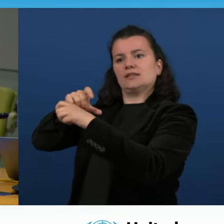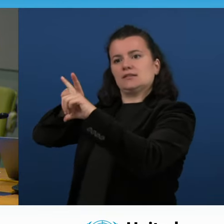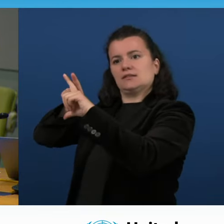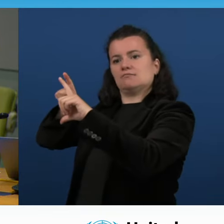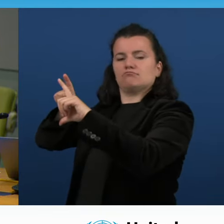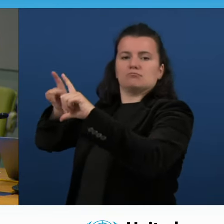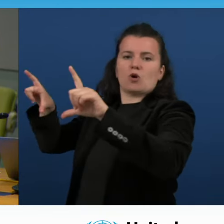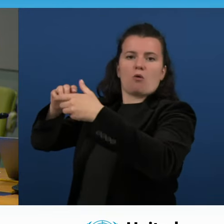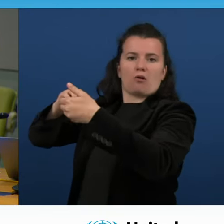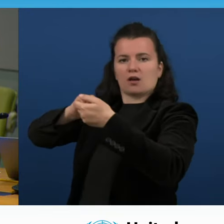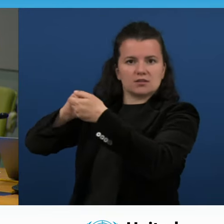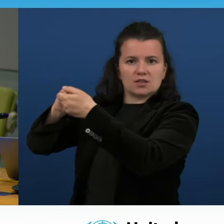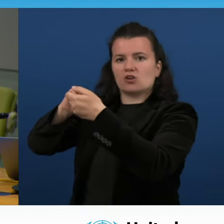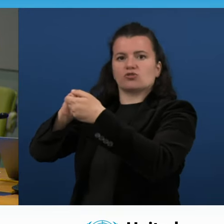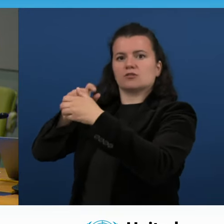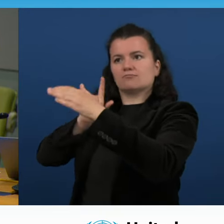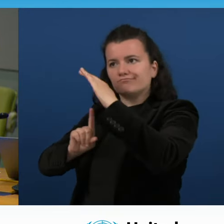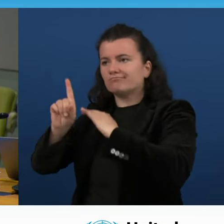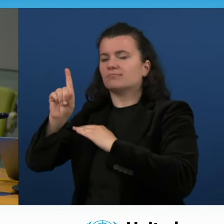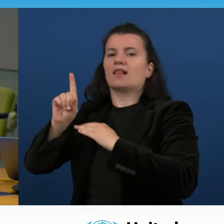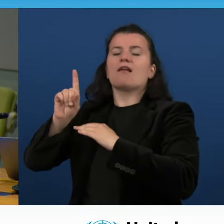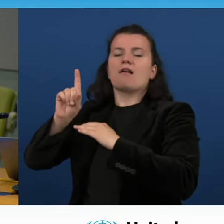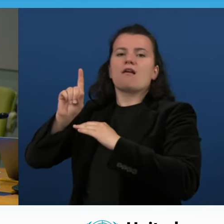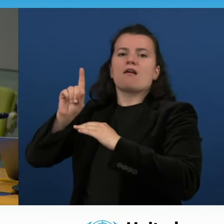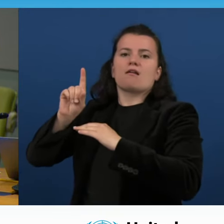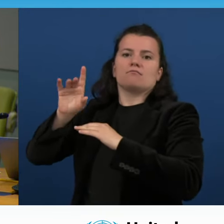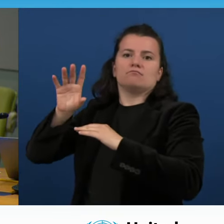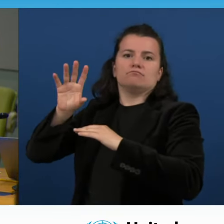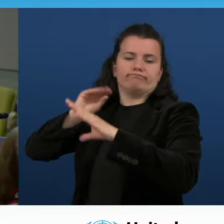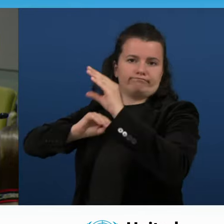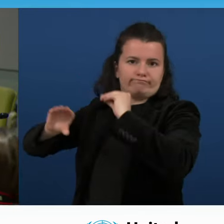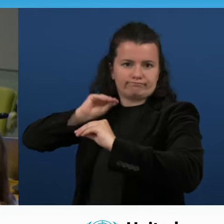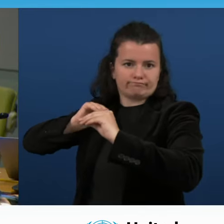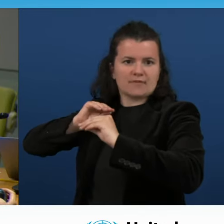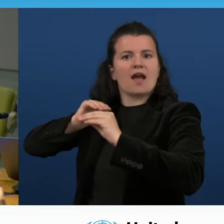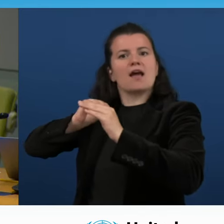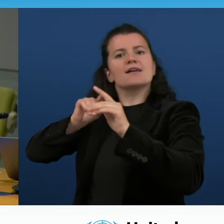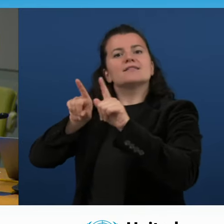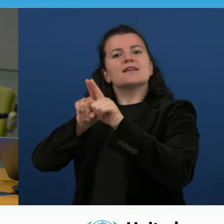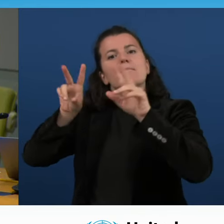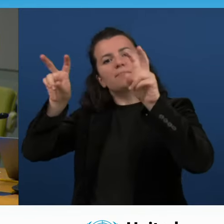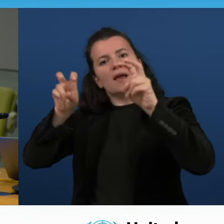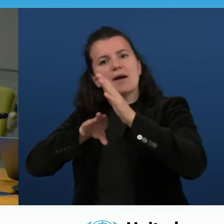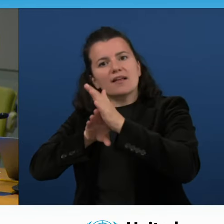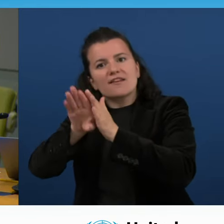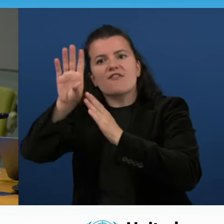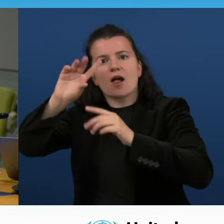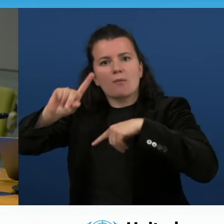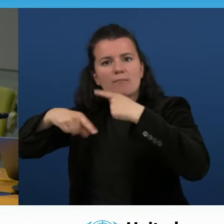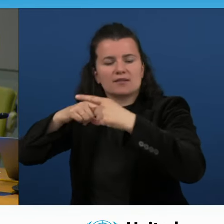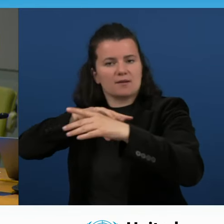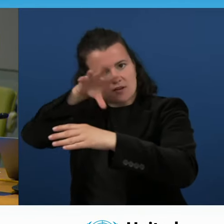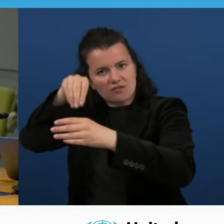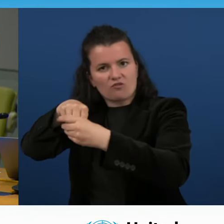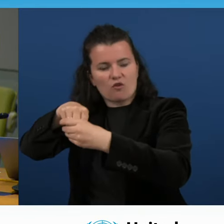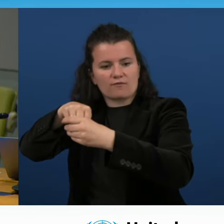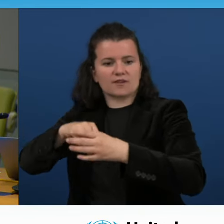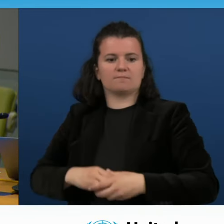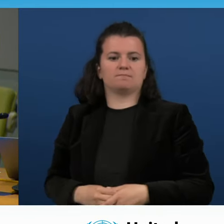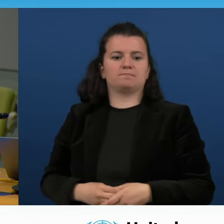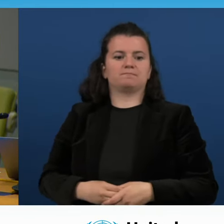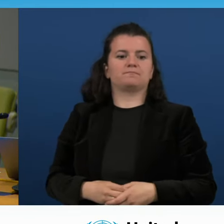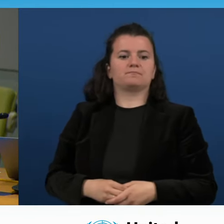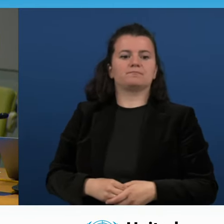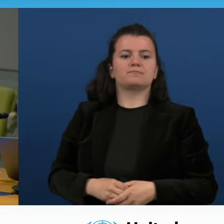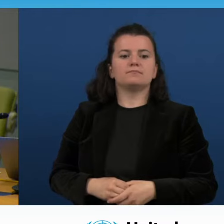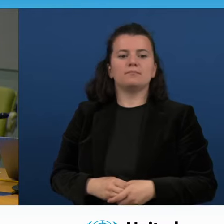developmental issues. Also, I think a major issue is on access to financing. I think most times young people do not